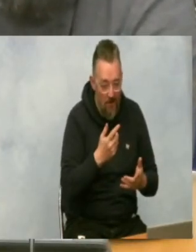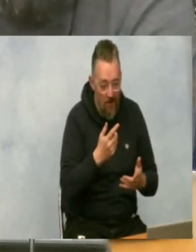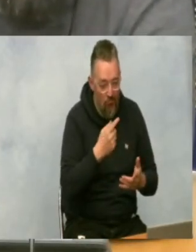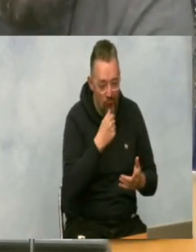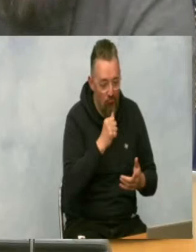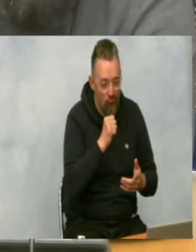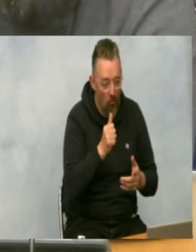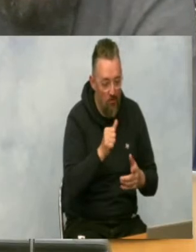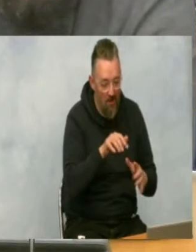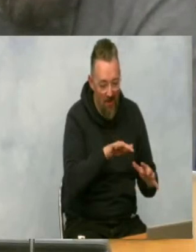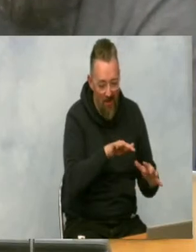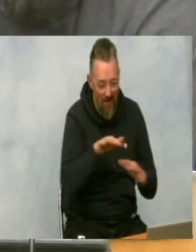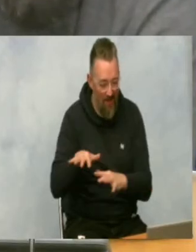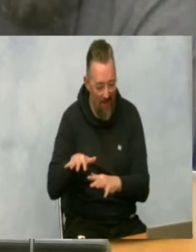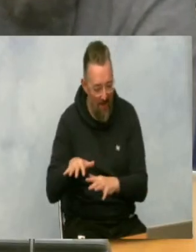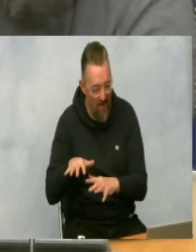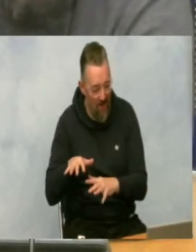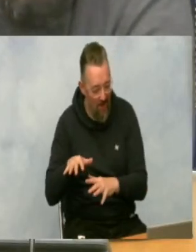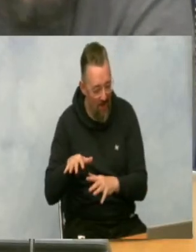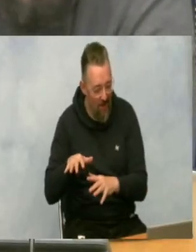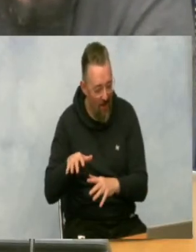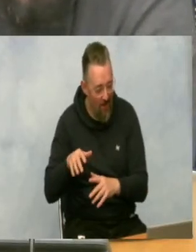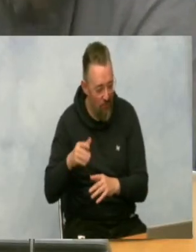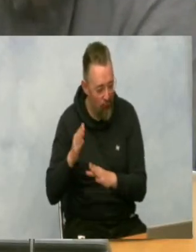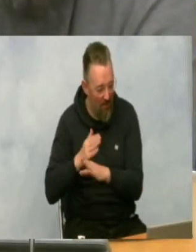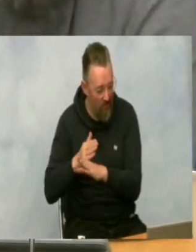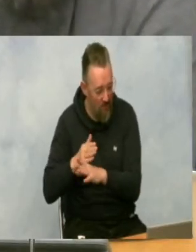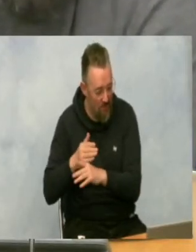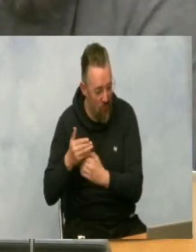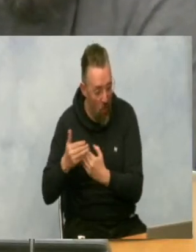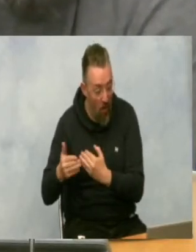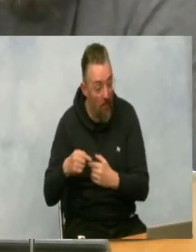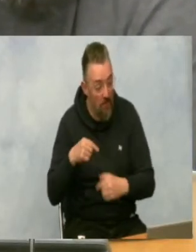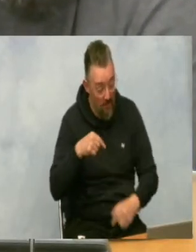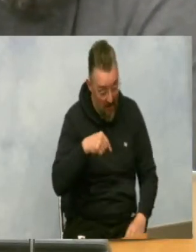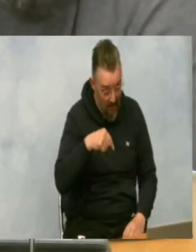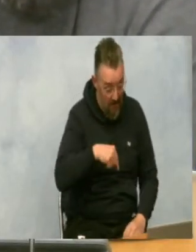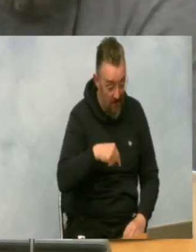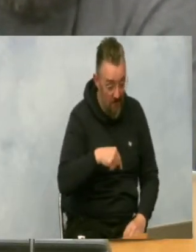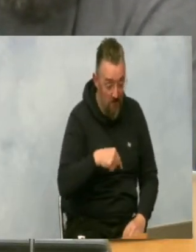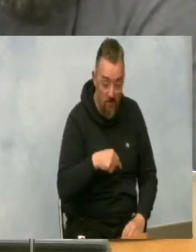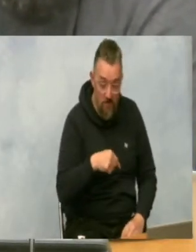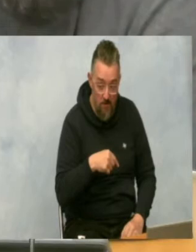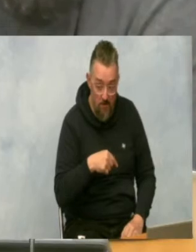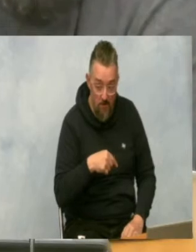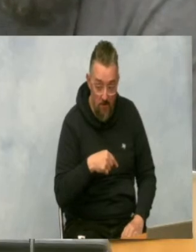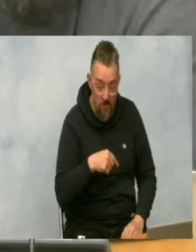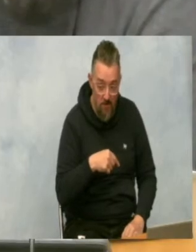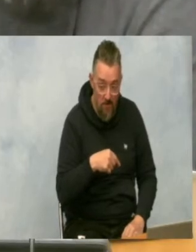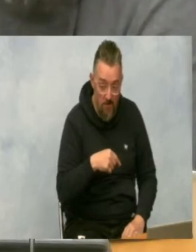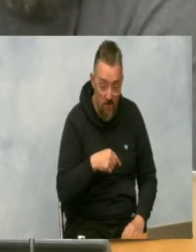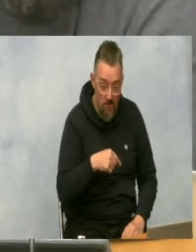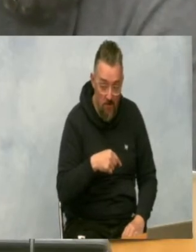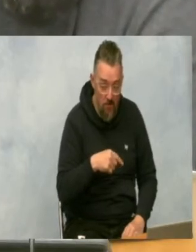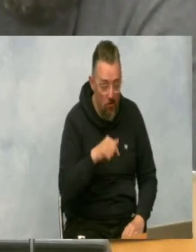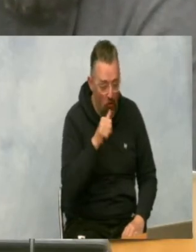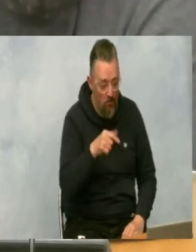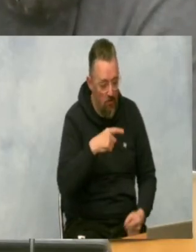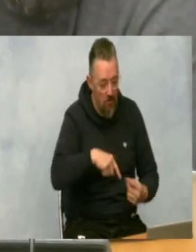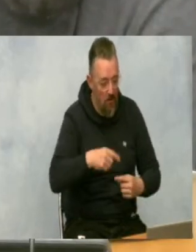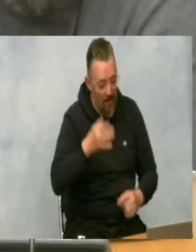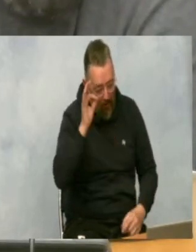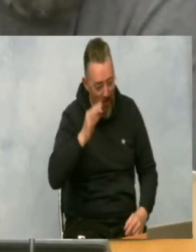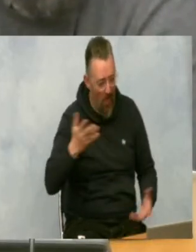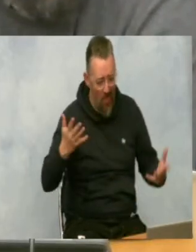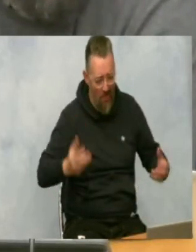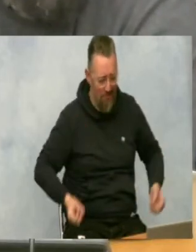market with cheap capital. The other thing is this isn't really kind of indicative of an oncoming spending spree where the council's